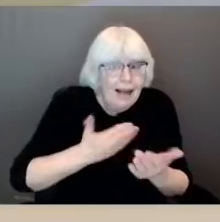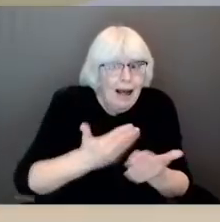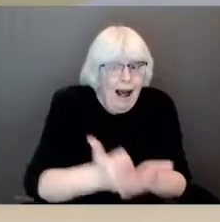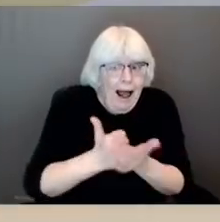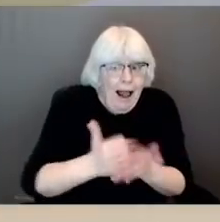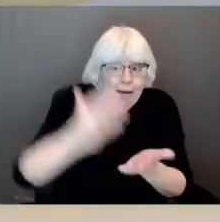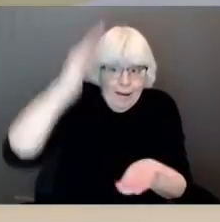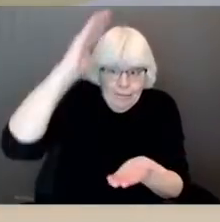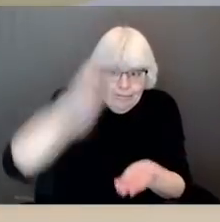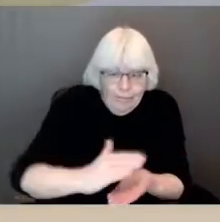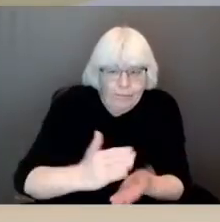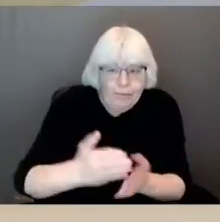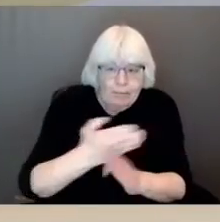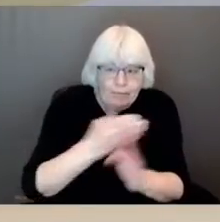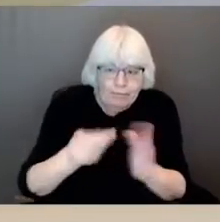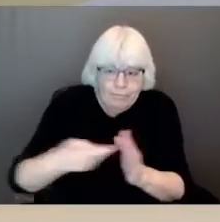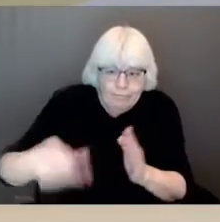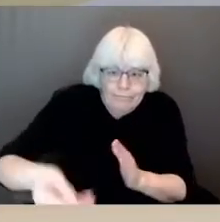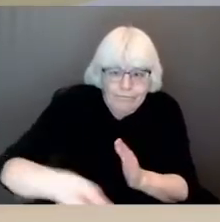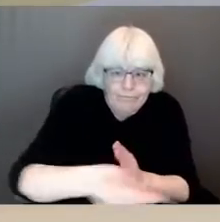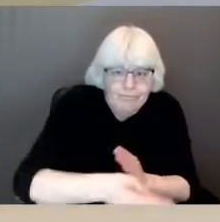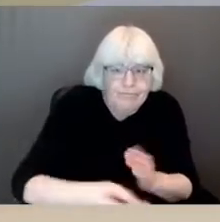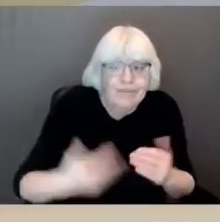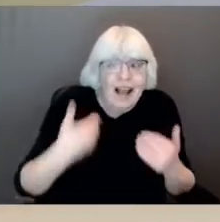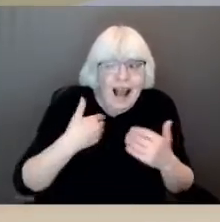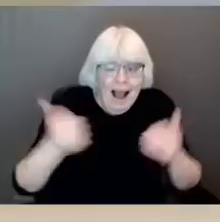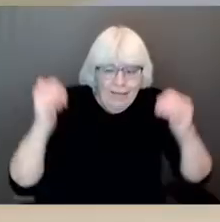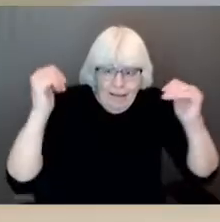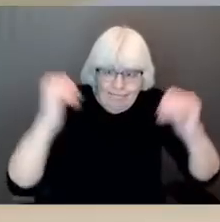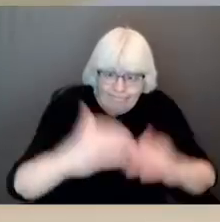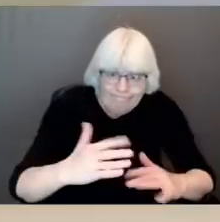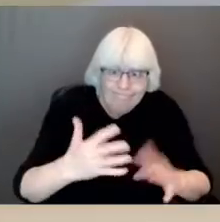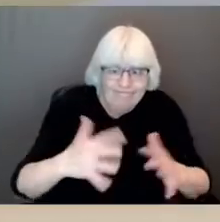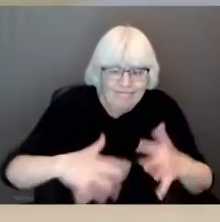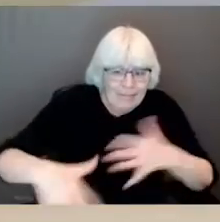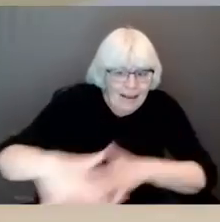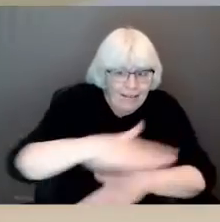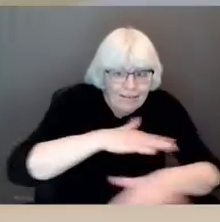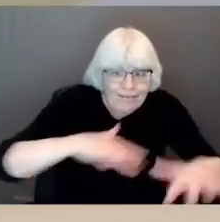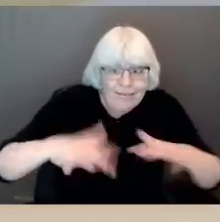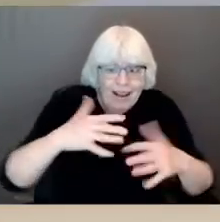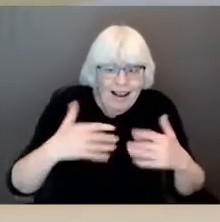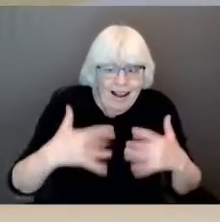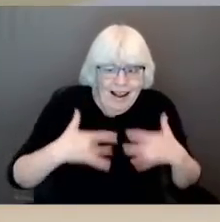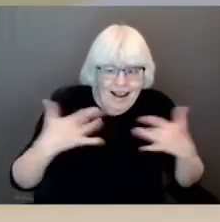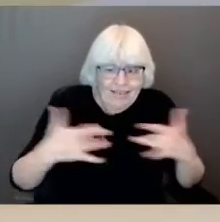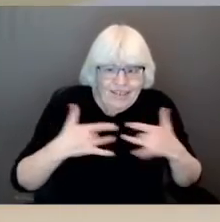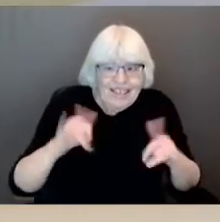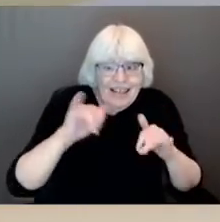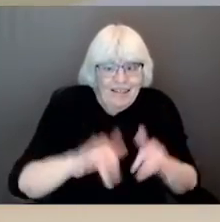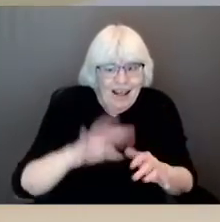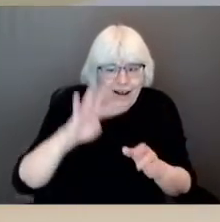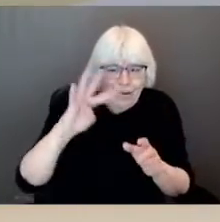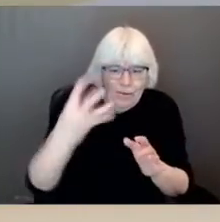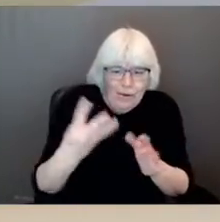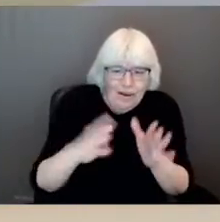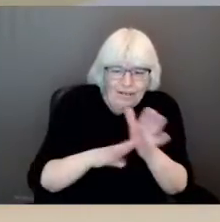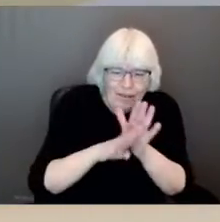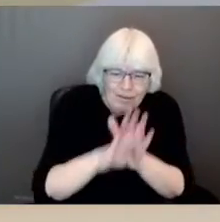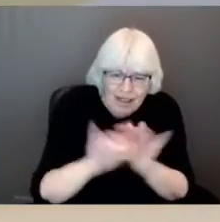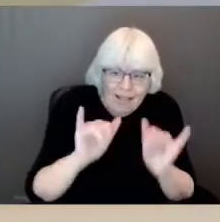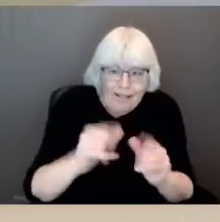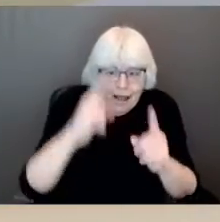functions and events happen during this fourth wave, that's really what we'll hope for.